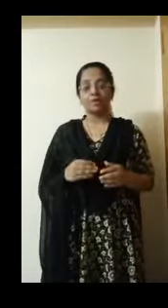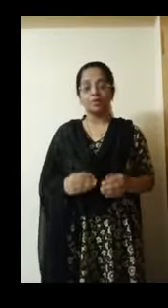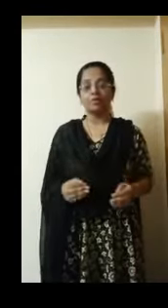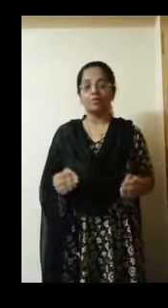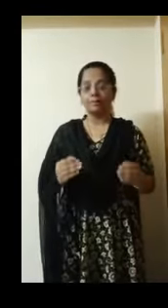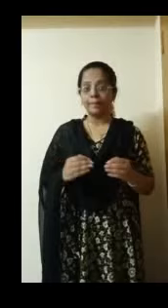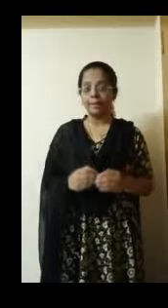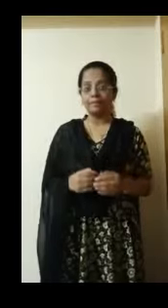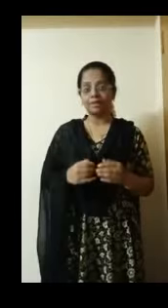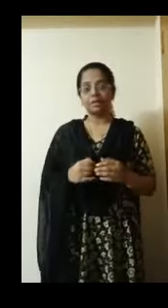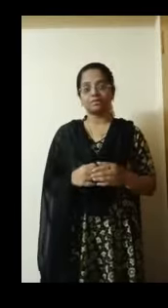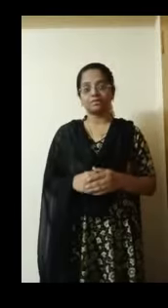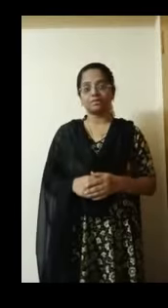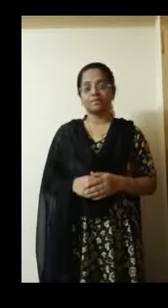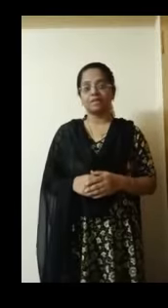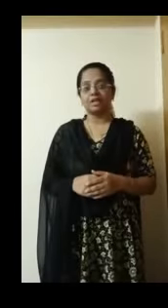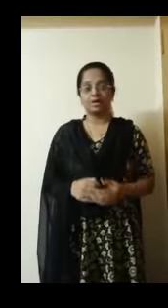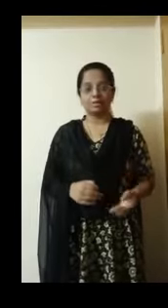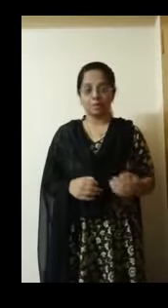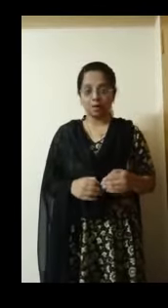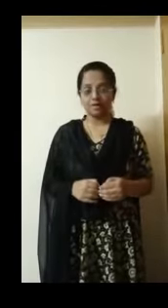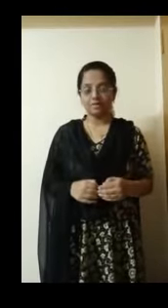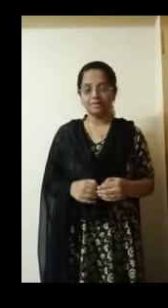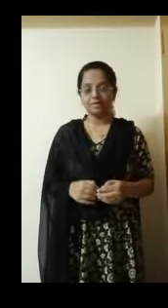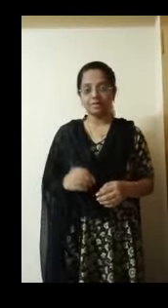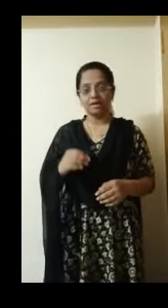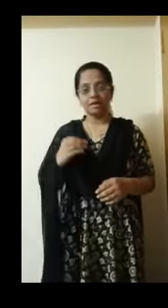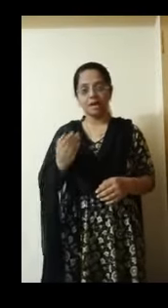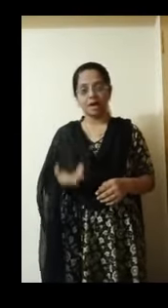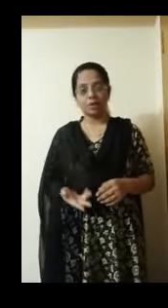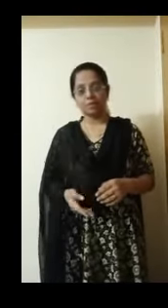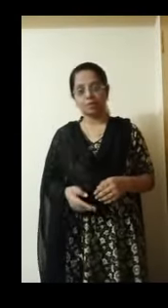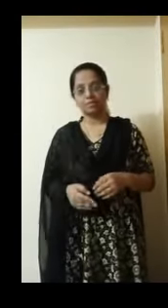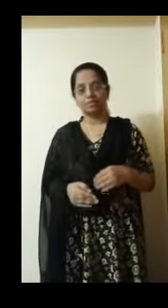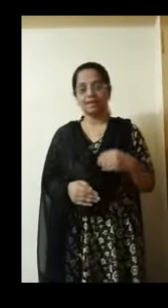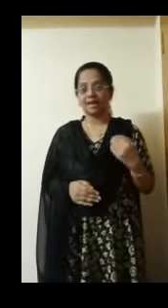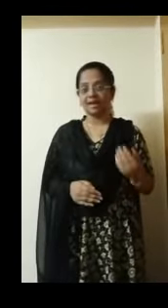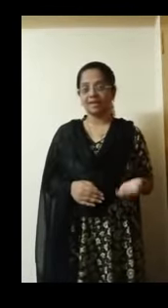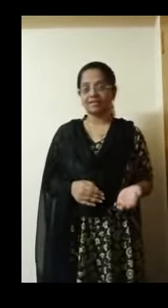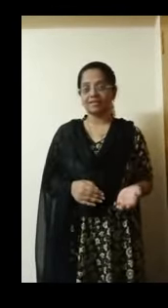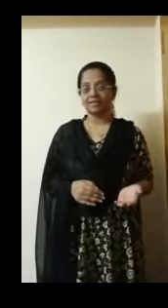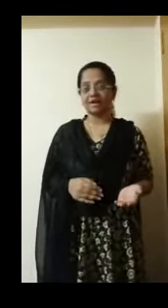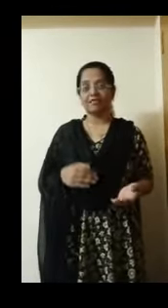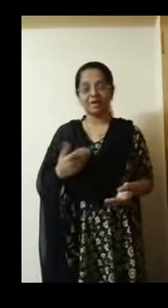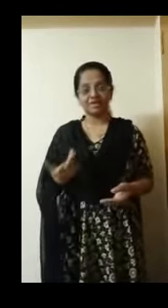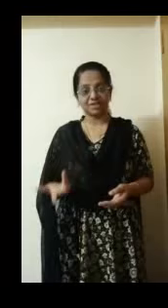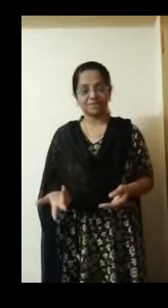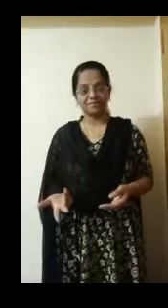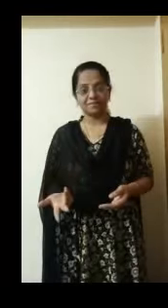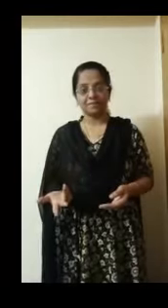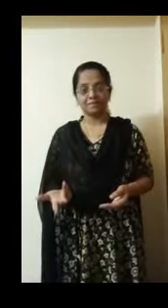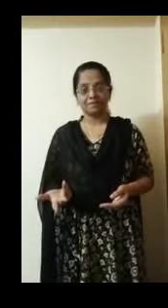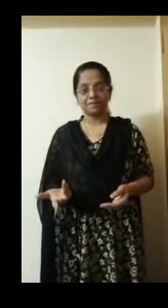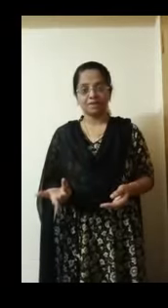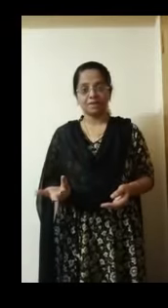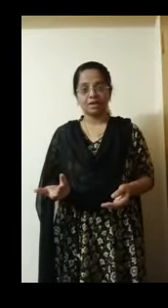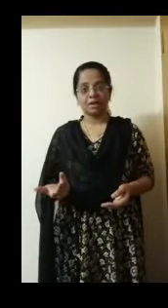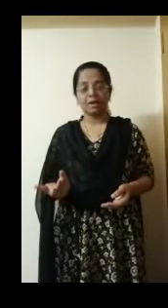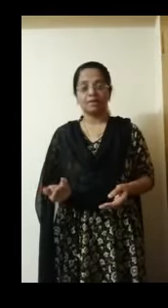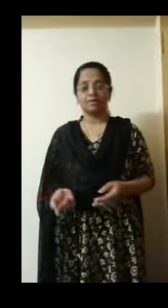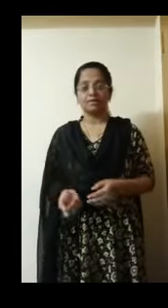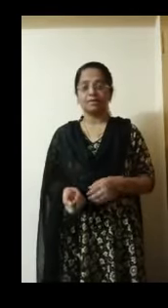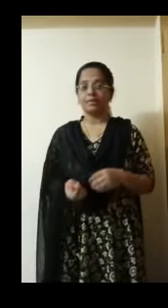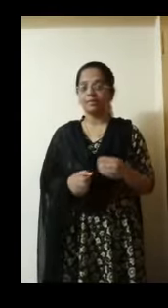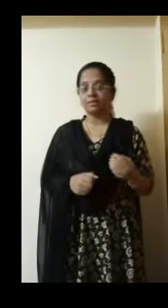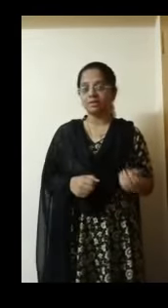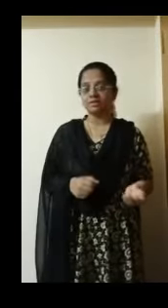where a group of people lives. They are bonded with love, care, affection,